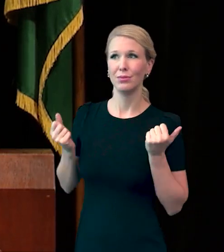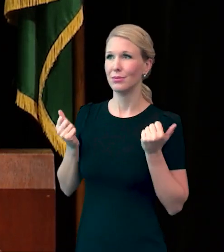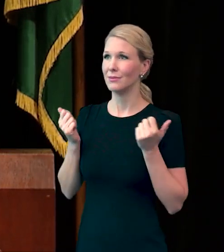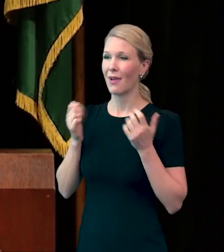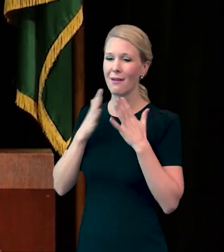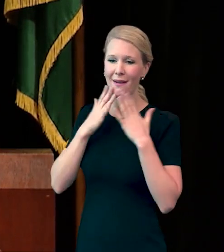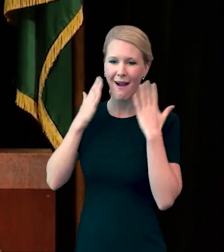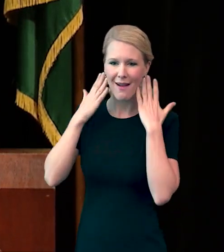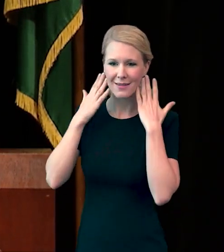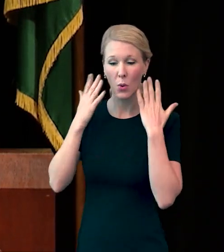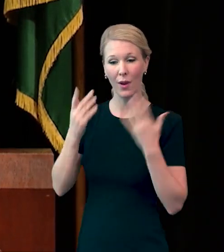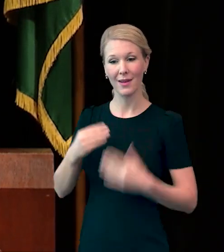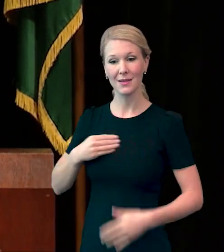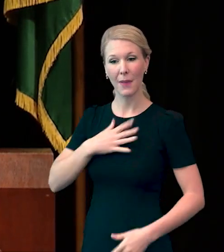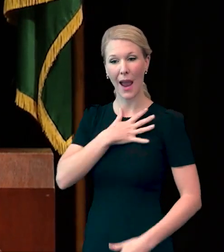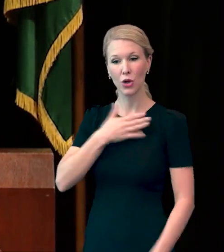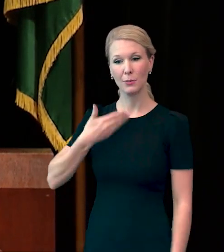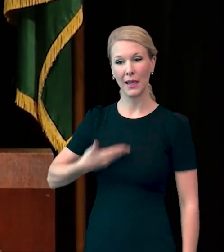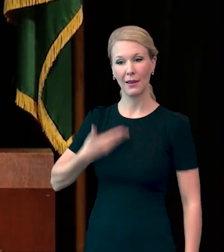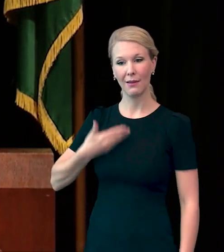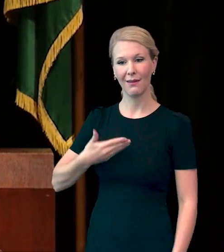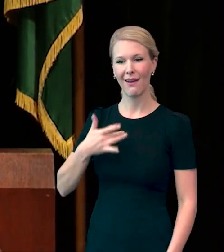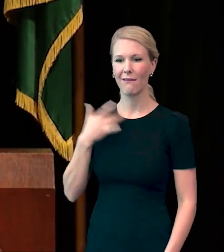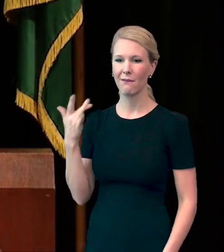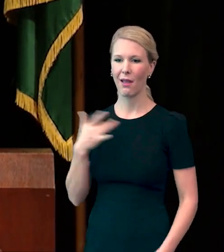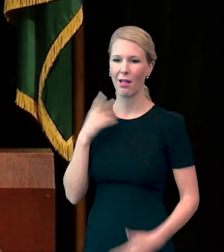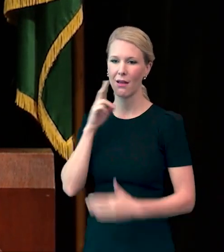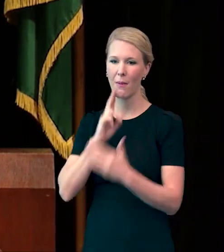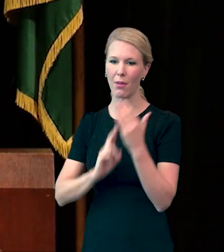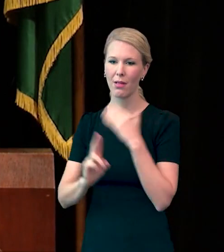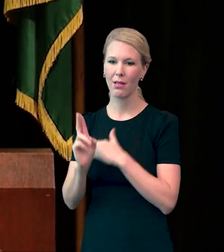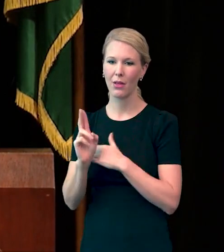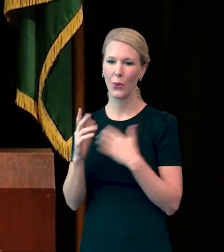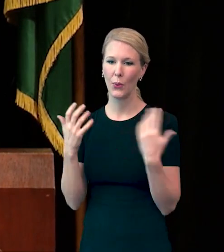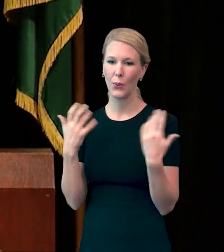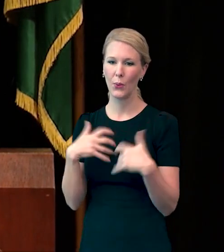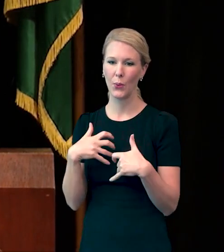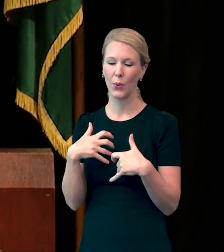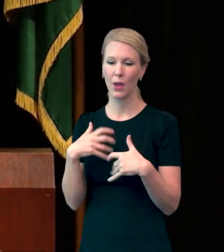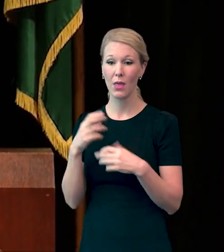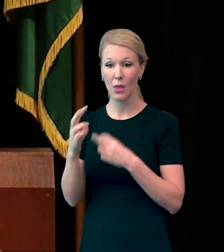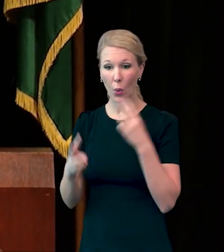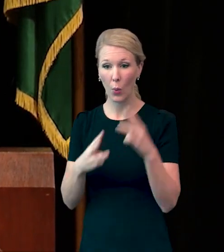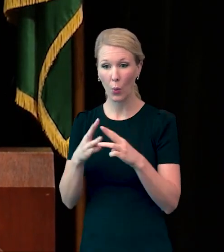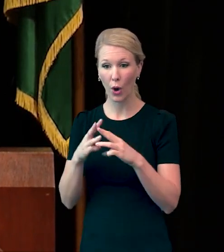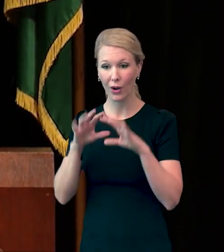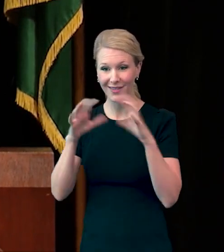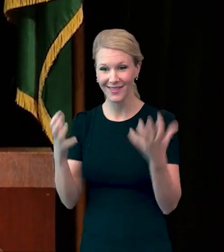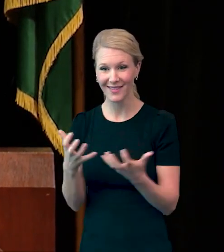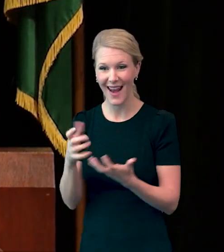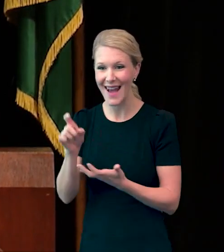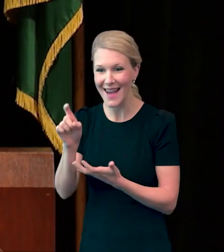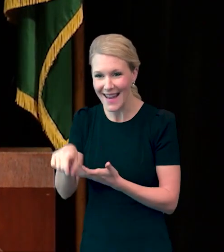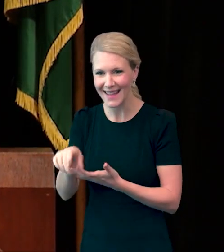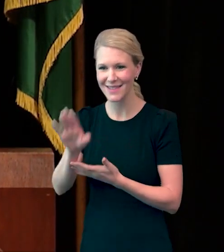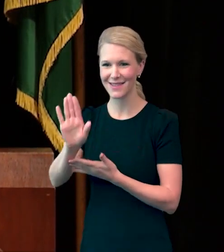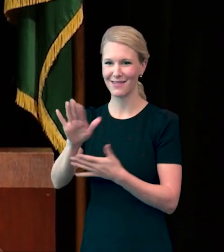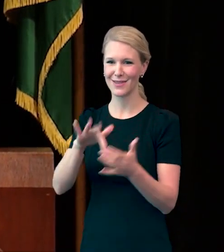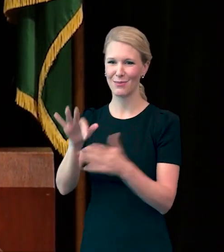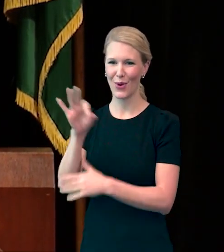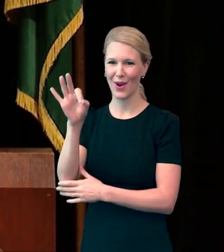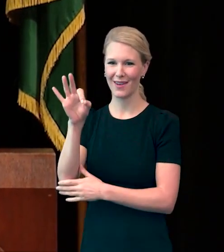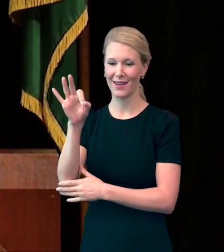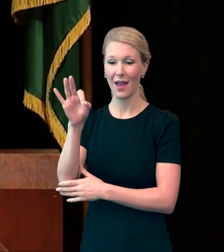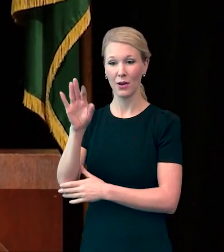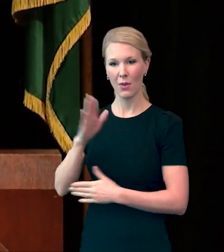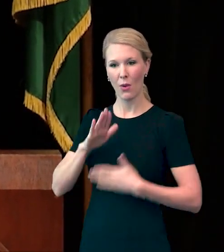I witness every day inspire me and humble me. Without a doubt, the world needs your Cougar spirit more than